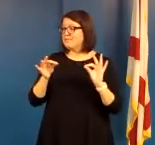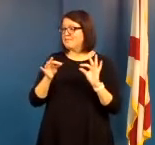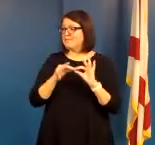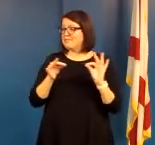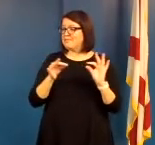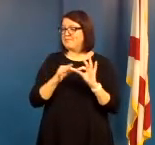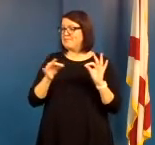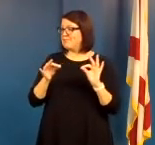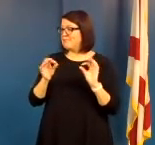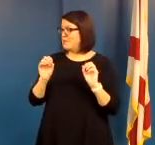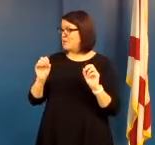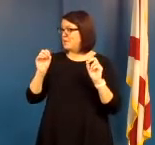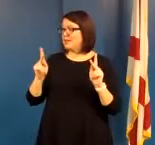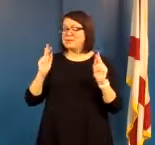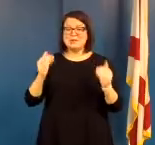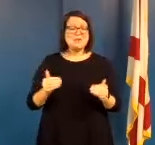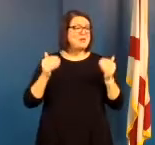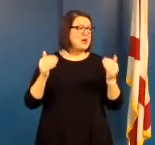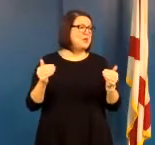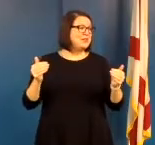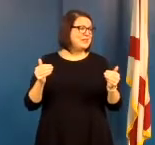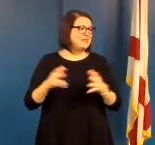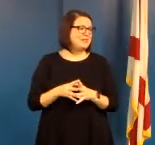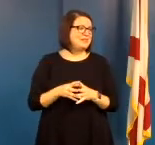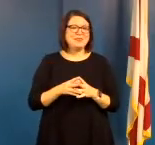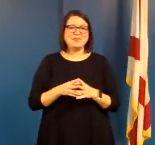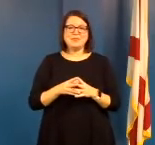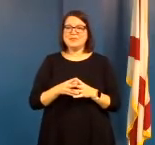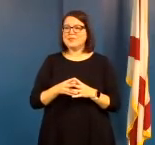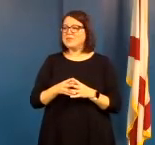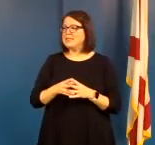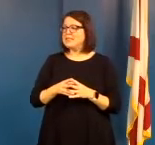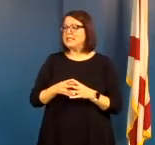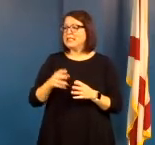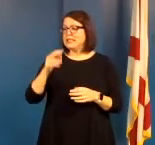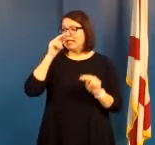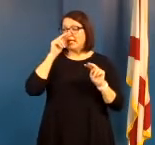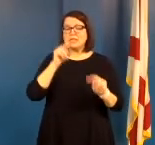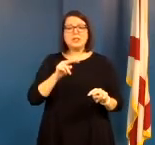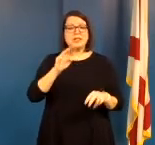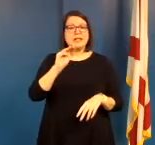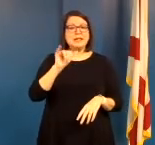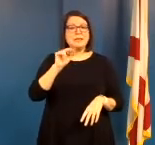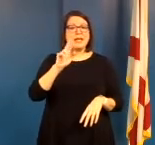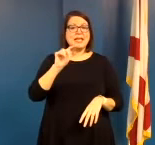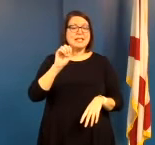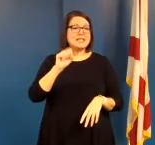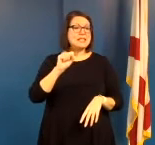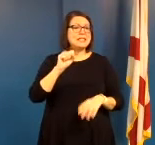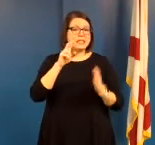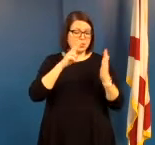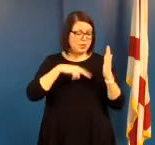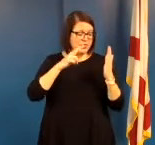Seeing none, we will move forward. With the review and approval of minutes that were distributed to the trustees